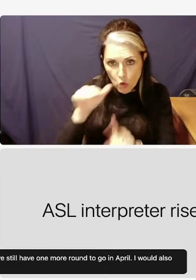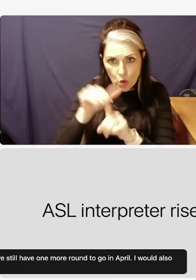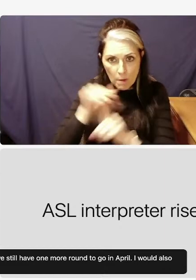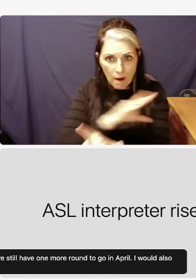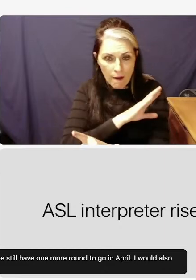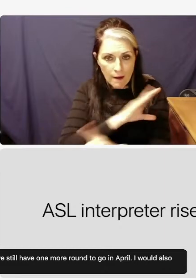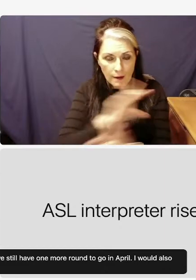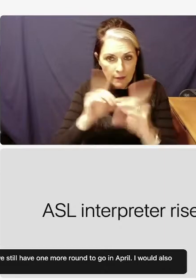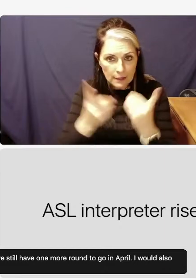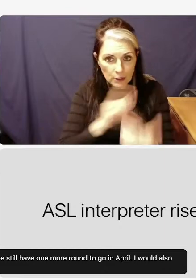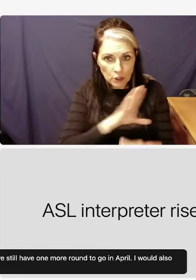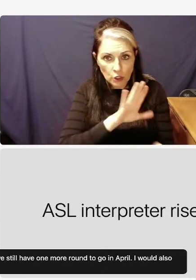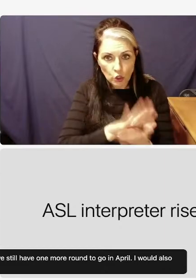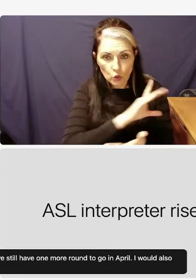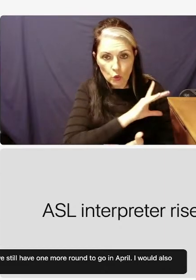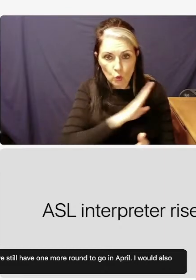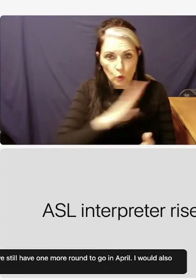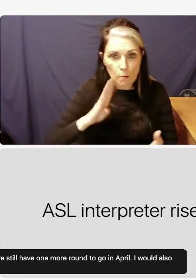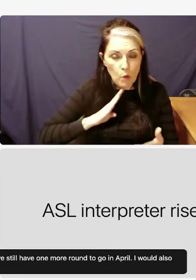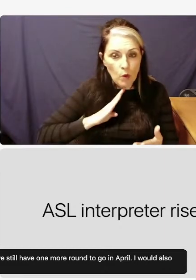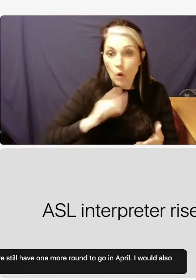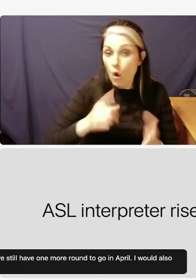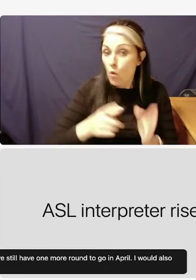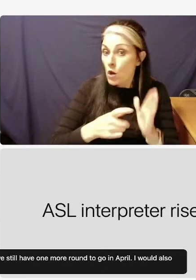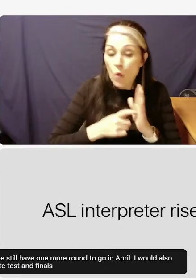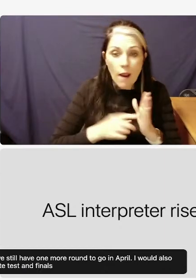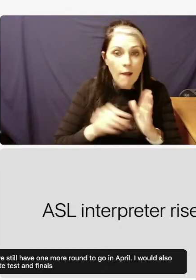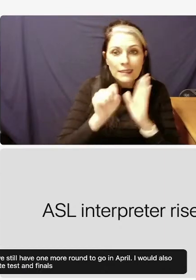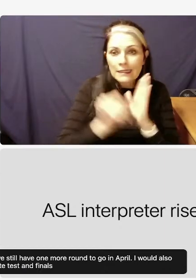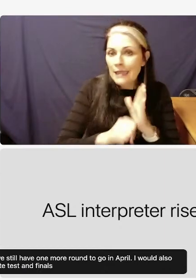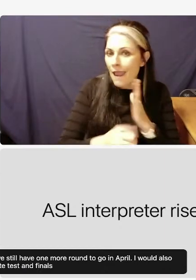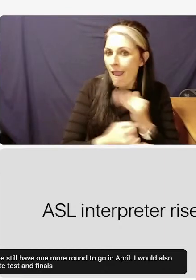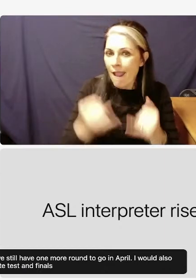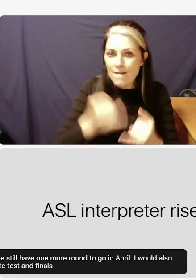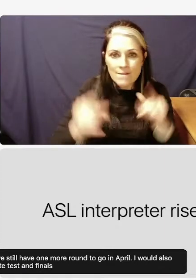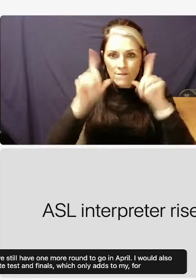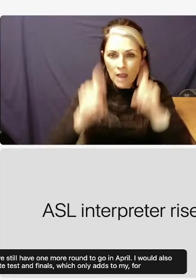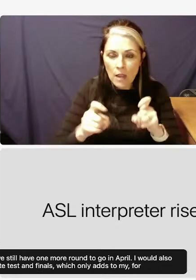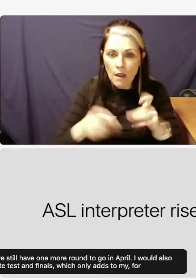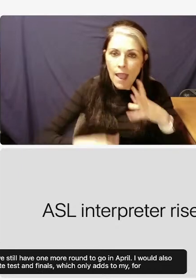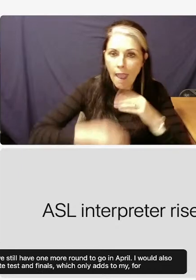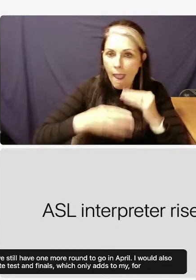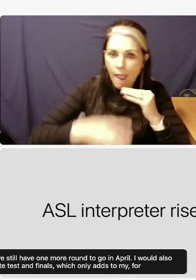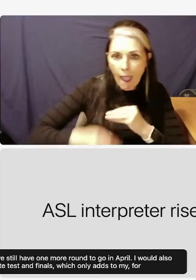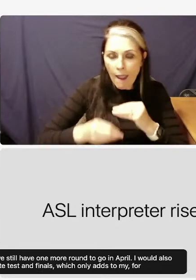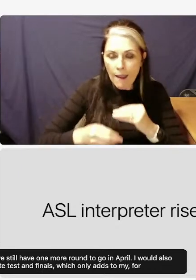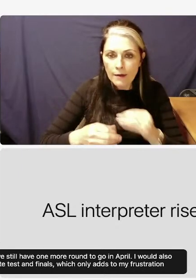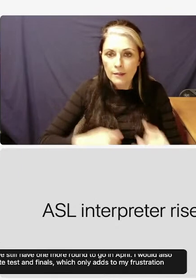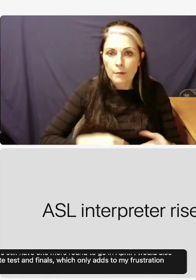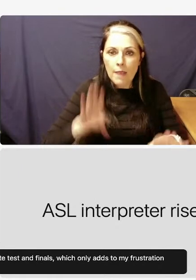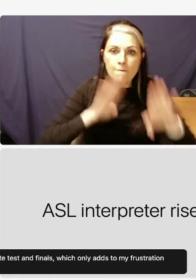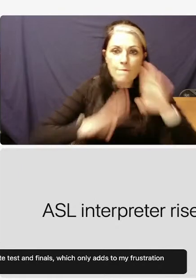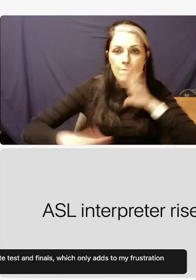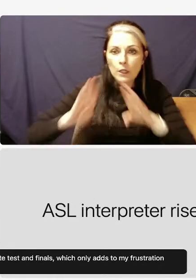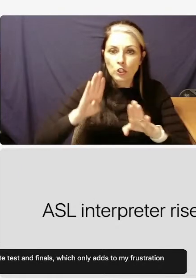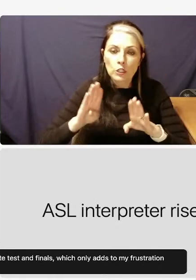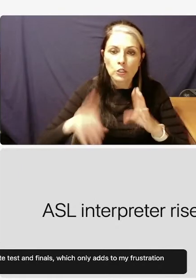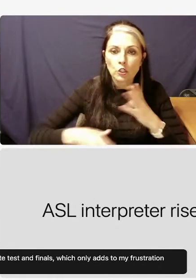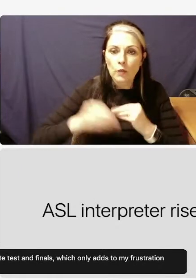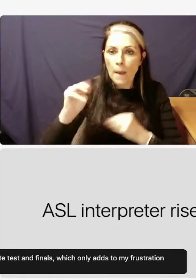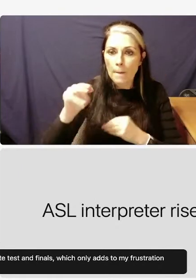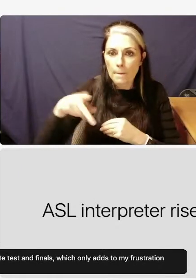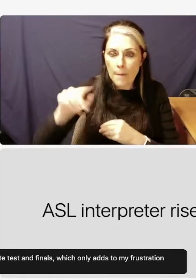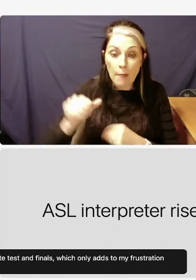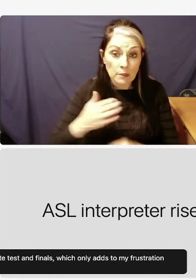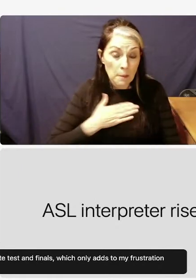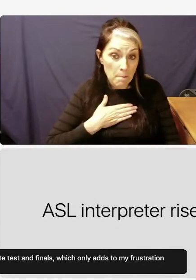only required tests are the state tests and finals which only adds to my frustration about the maps testing if my testimony is not enough please